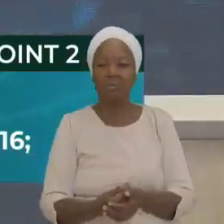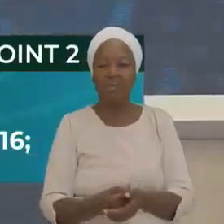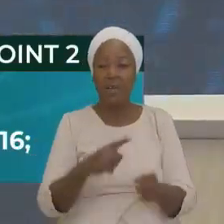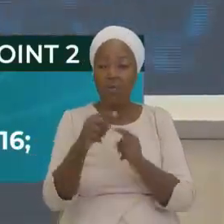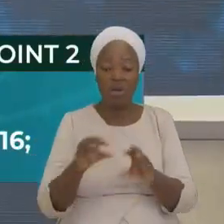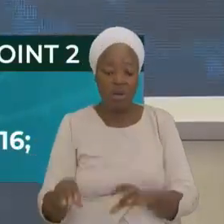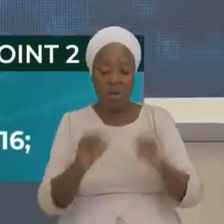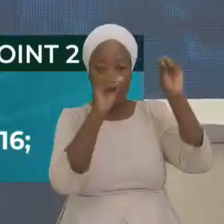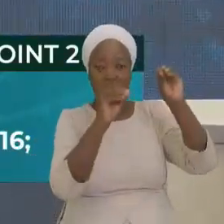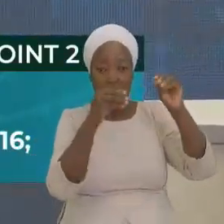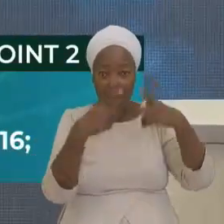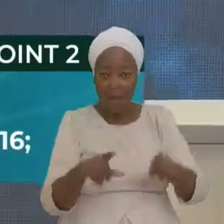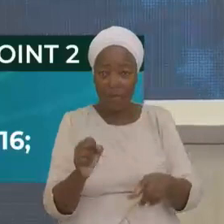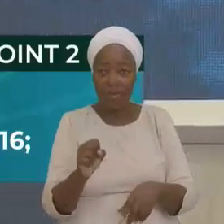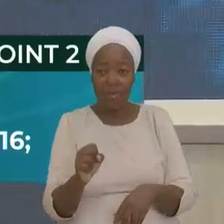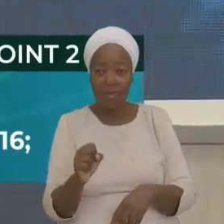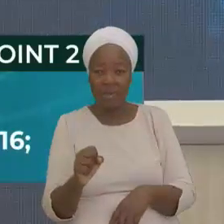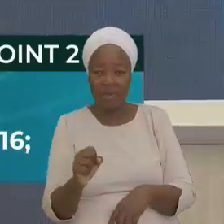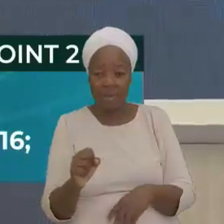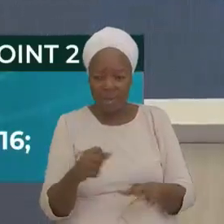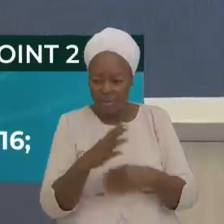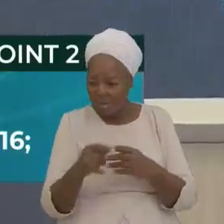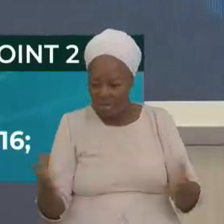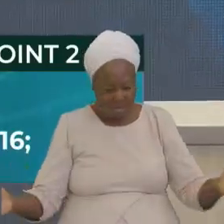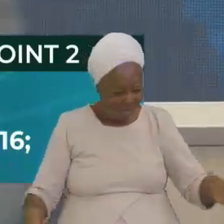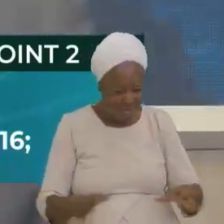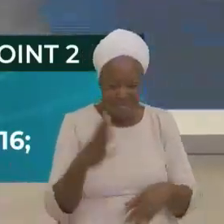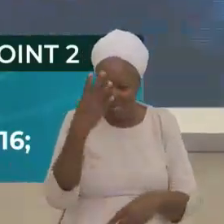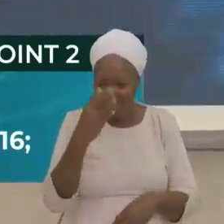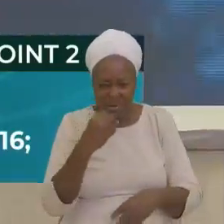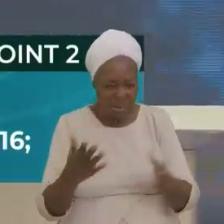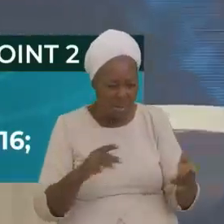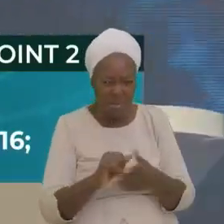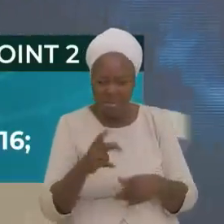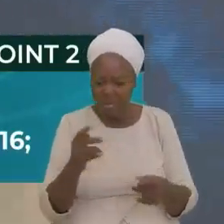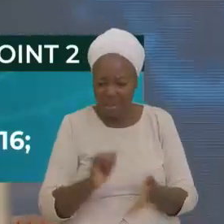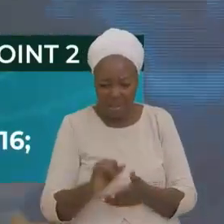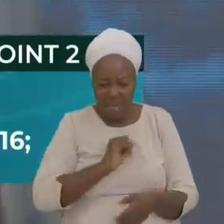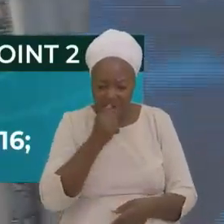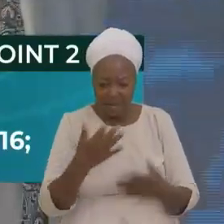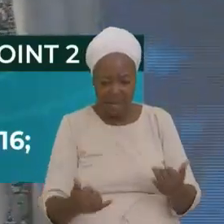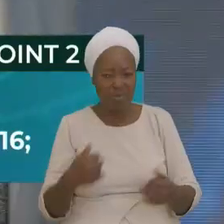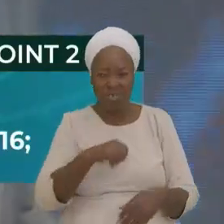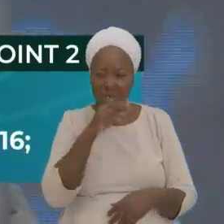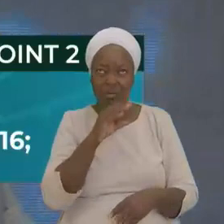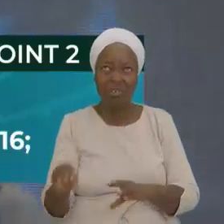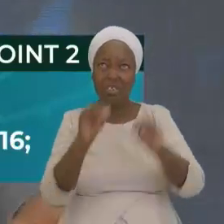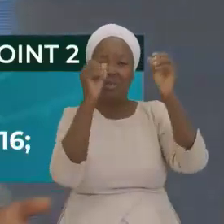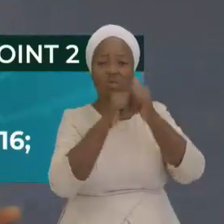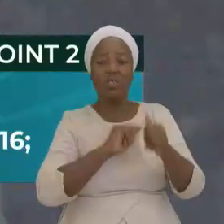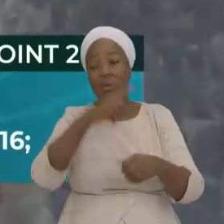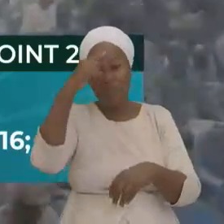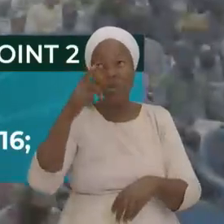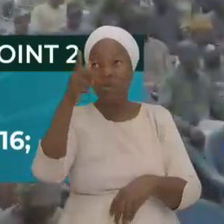takes place, all the stage where I am now, they will not be raptured, because God has